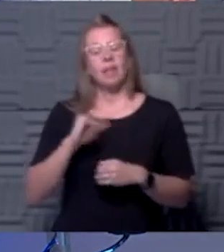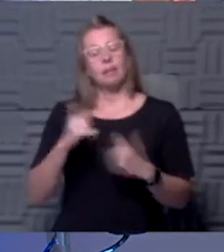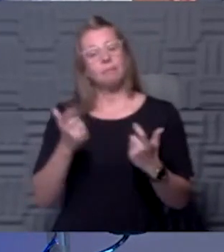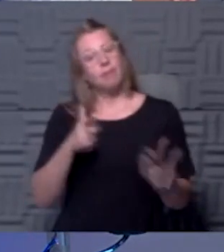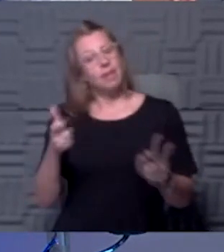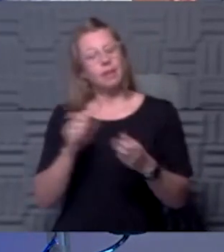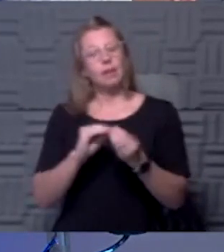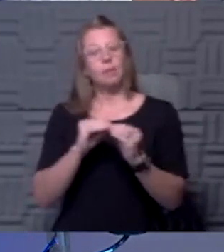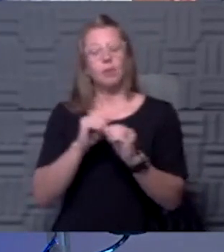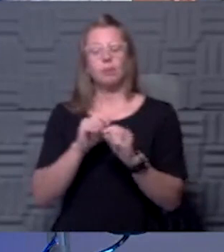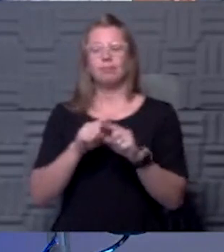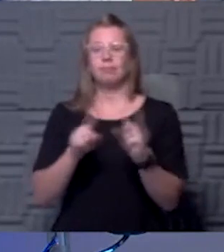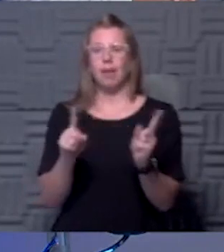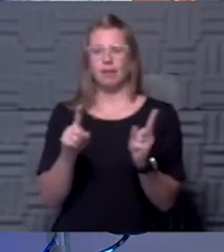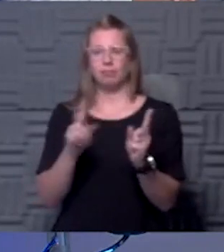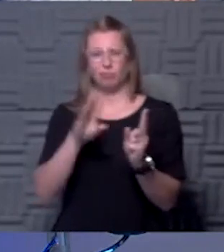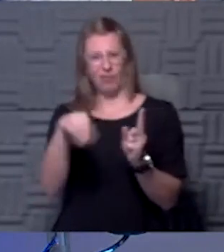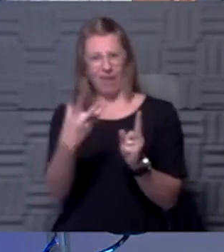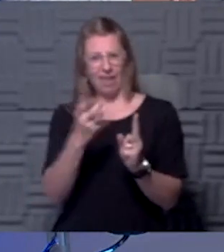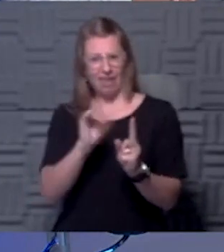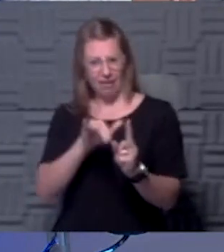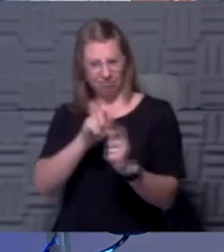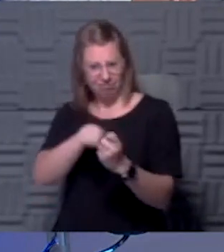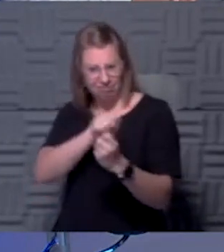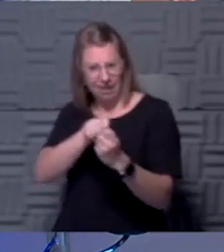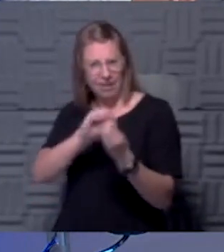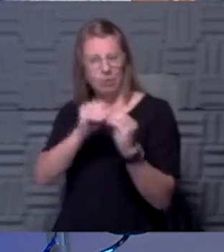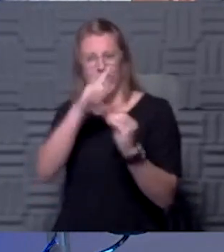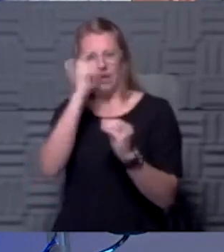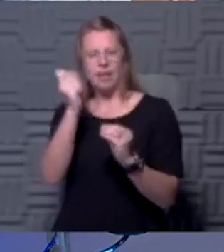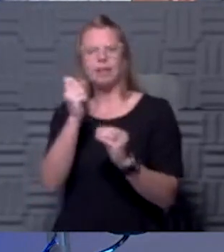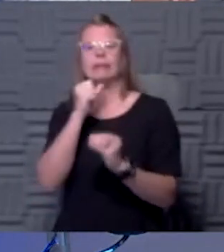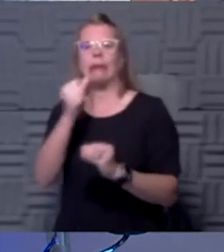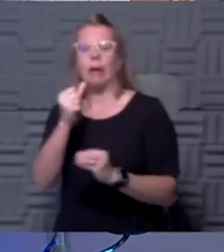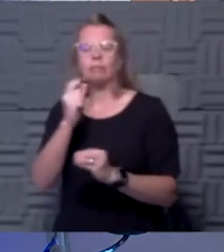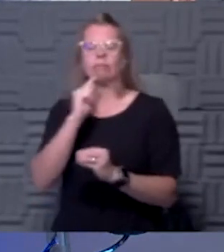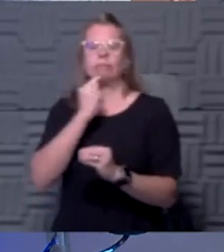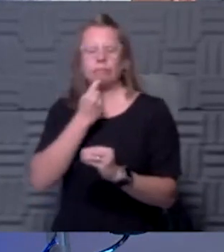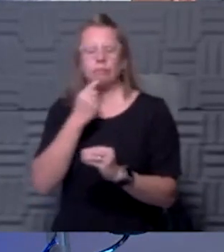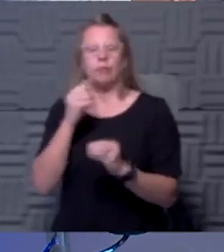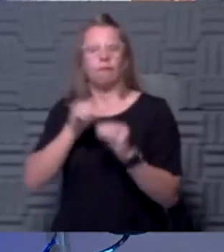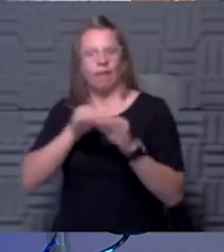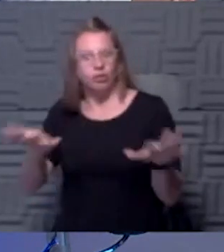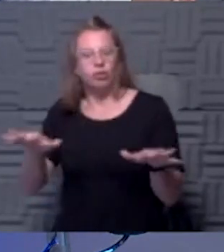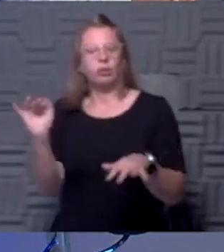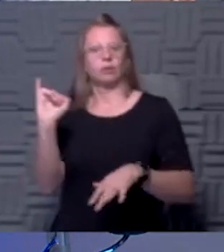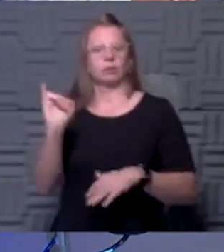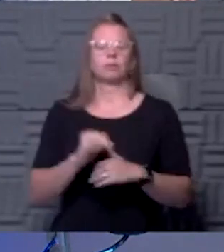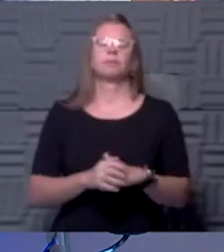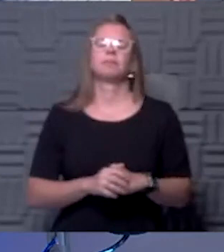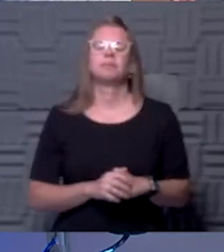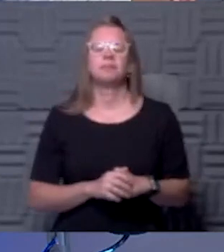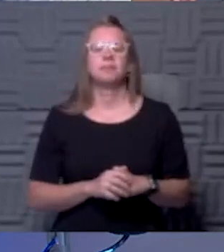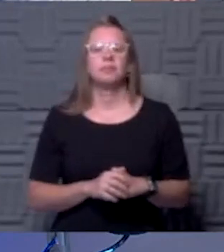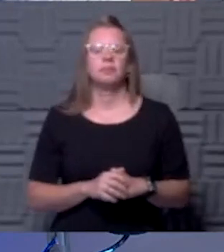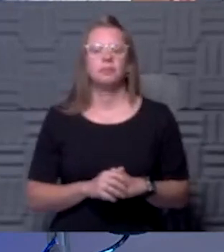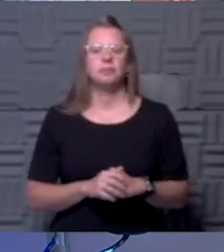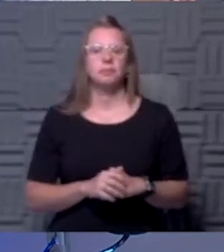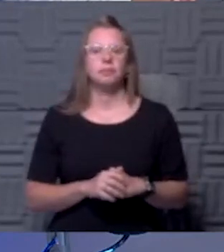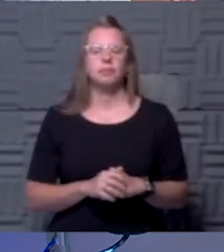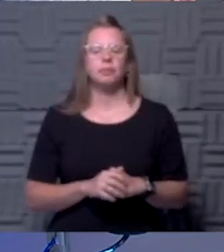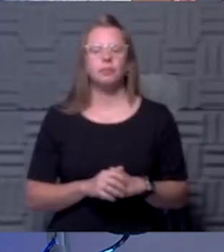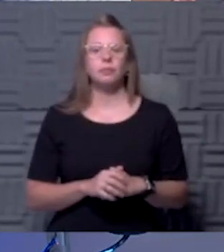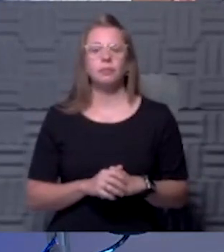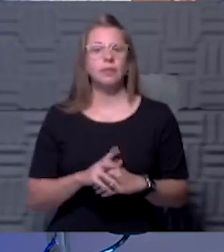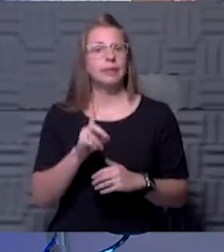along. But again, we haven't given that number because they're not acute infectious, and that's how we present it to the government. So, all right. So, David, how are